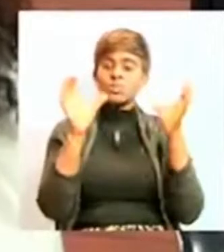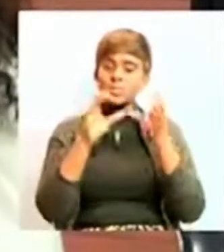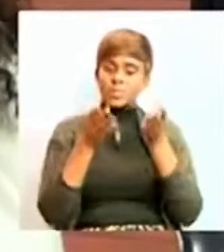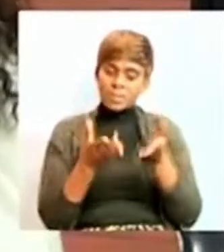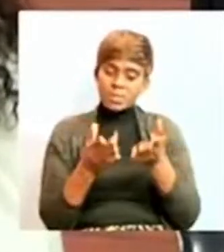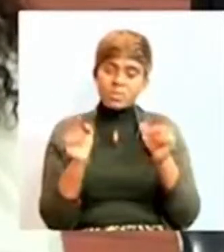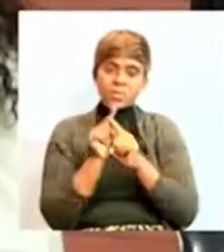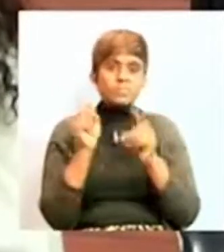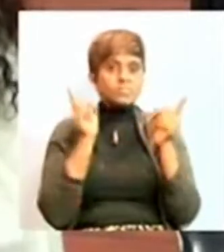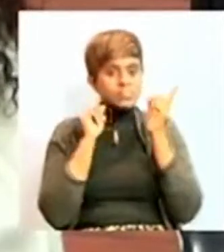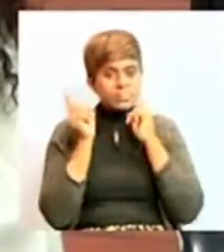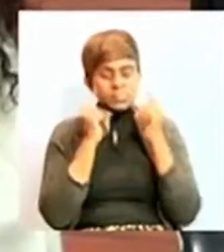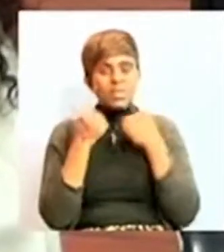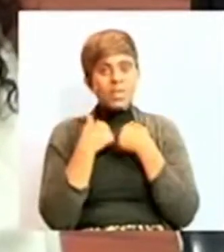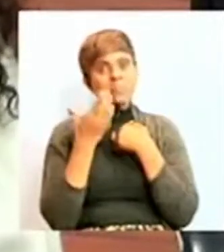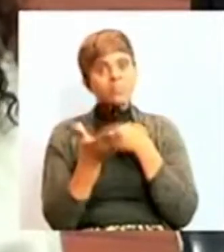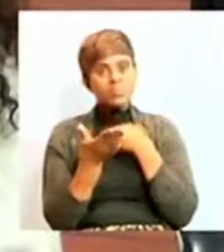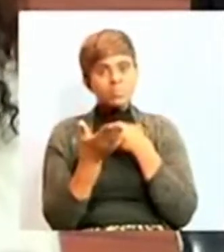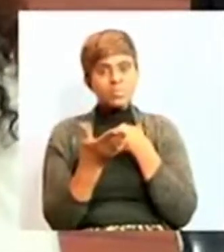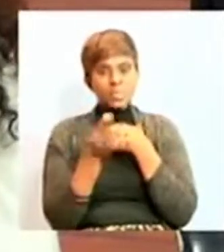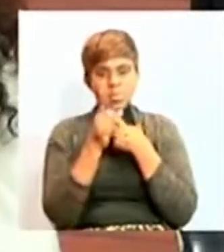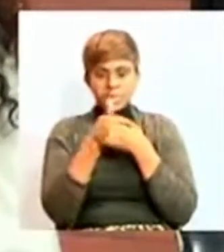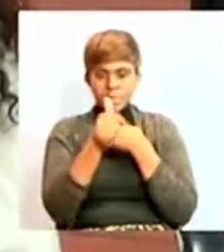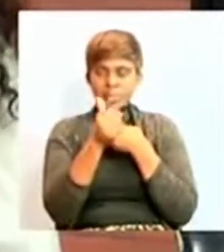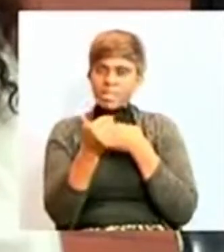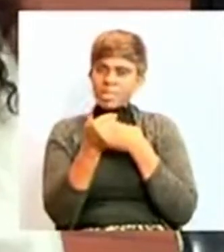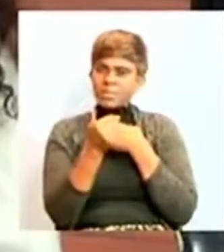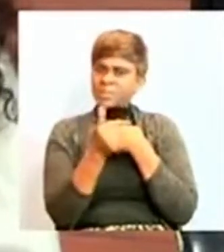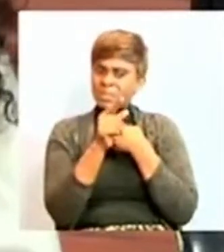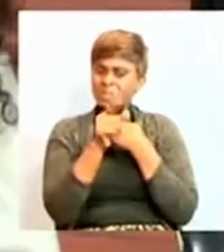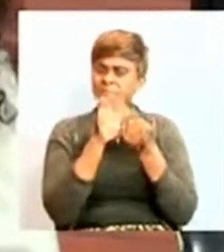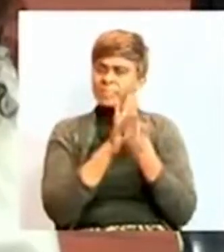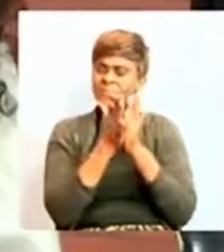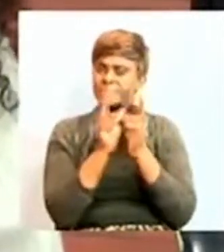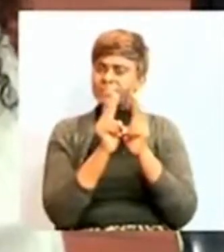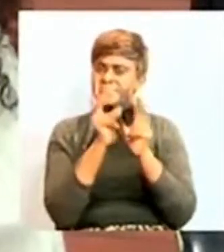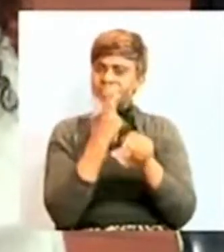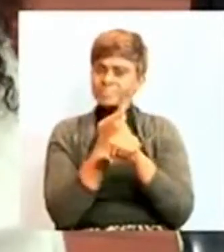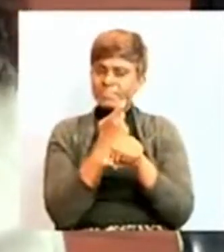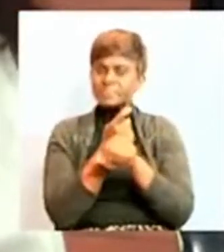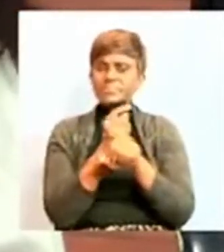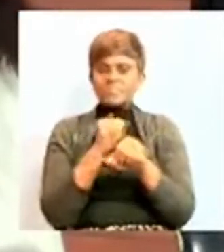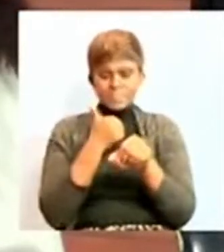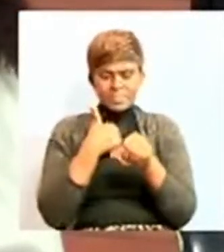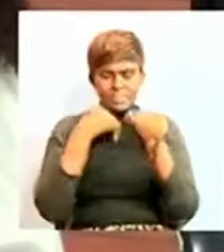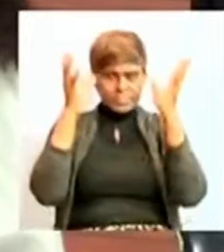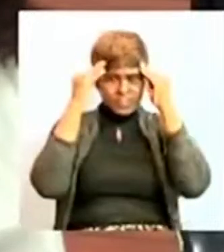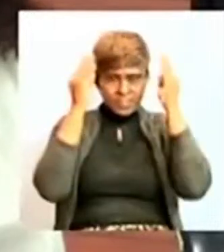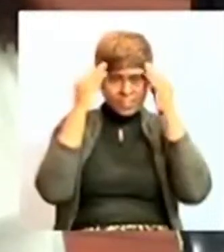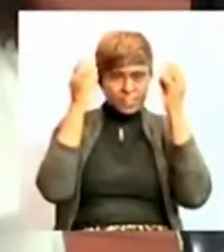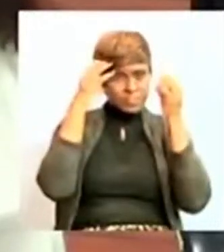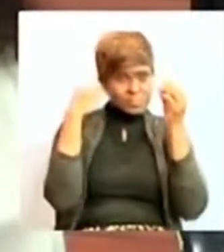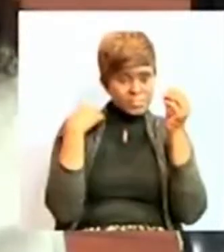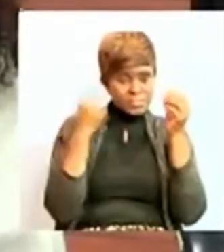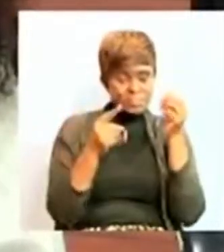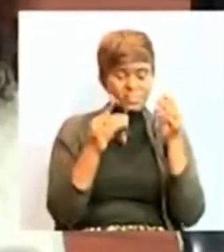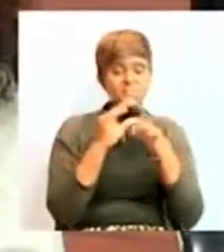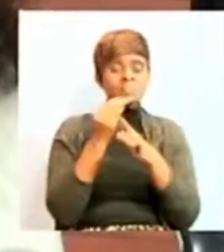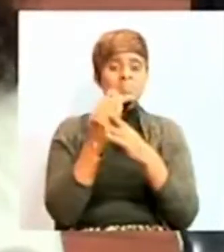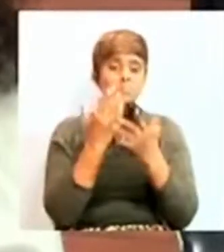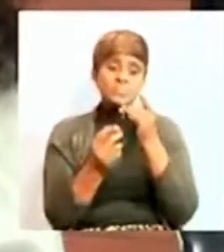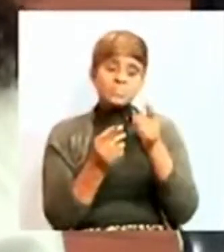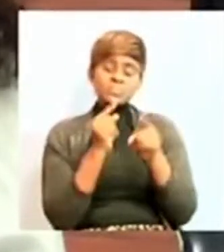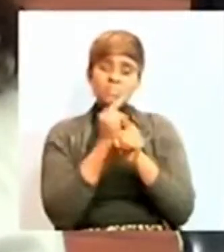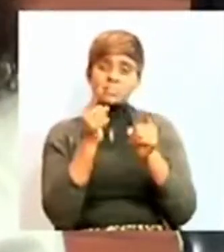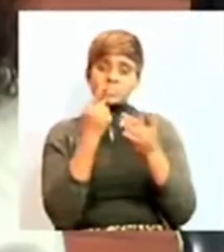here is listening. So when you are being engaged, it becomes very difficult. Do we have competent officers, or this